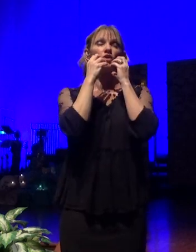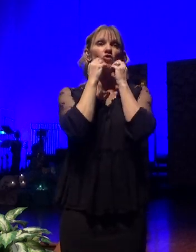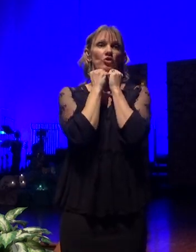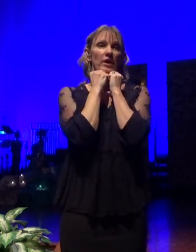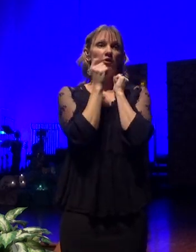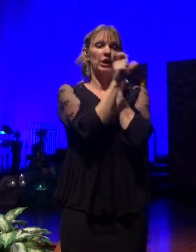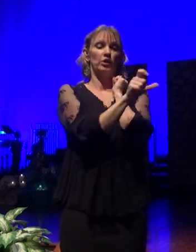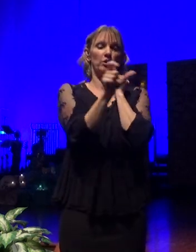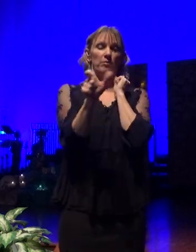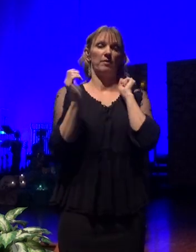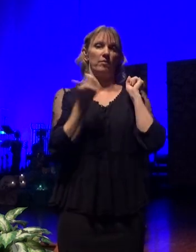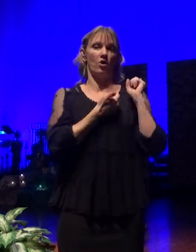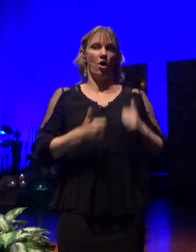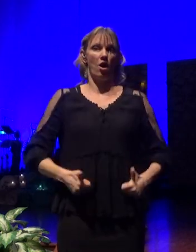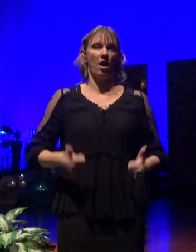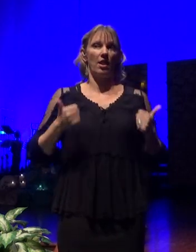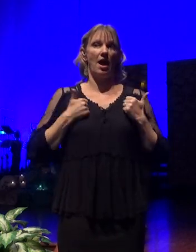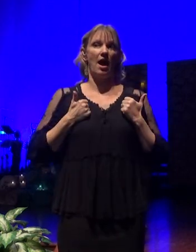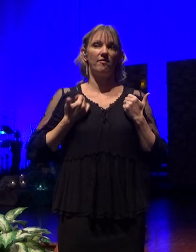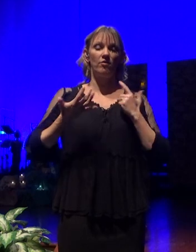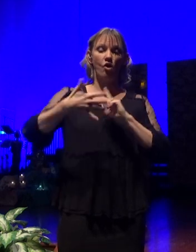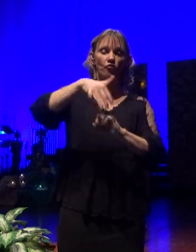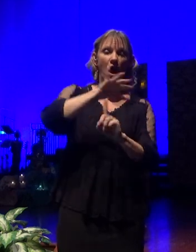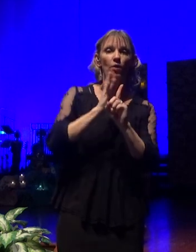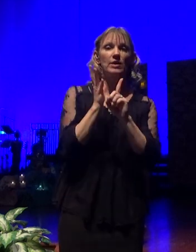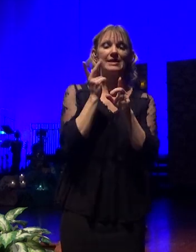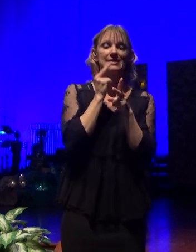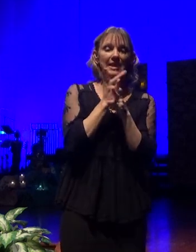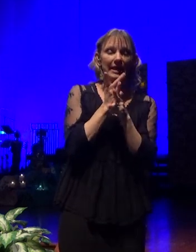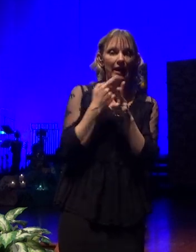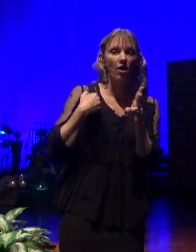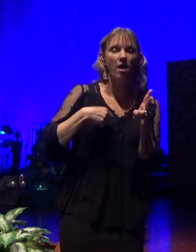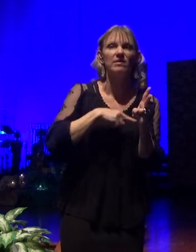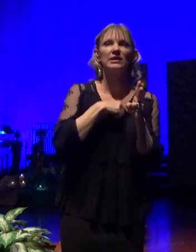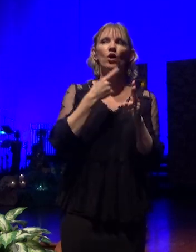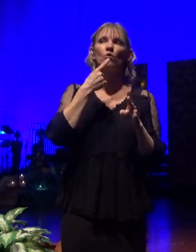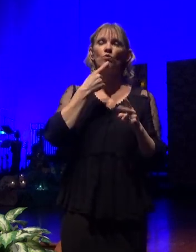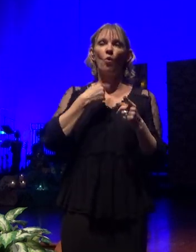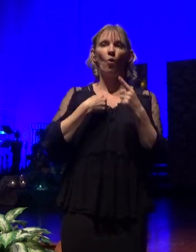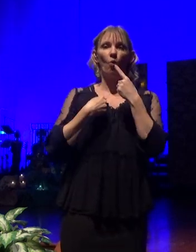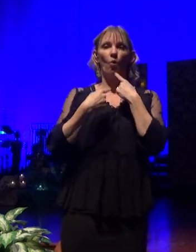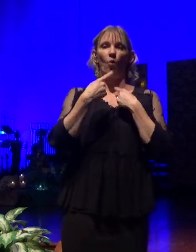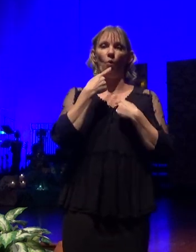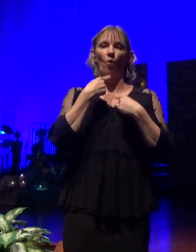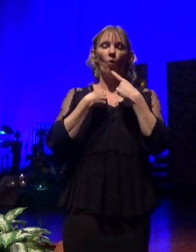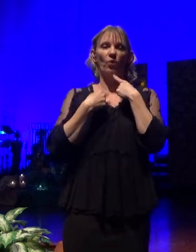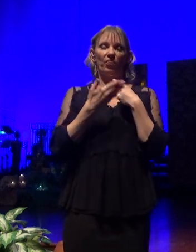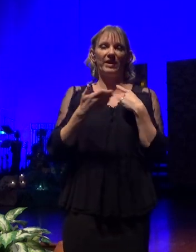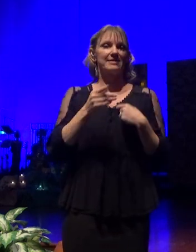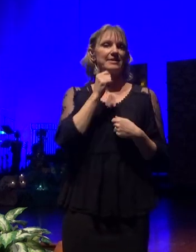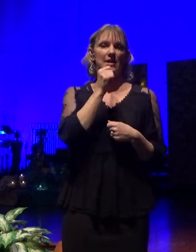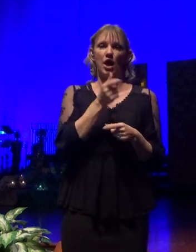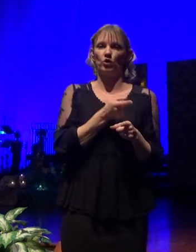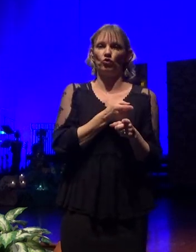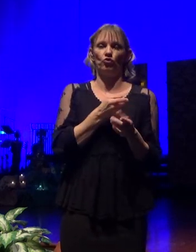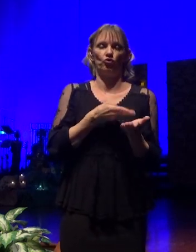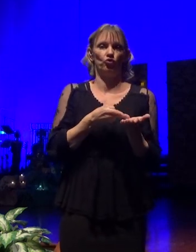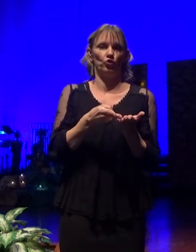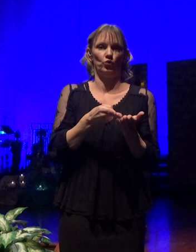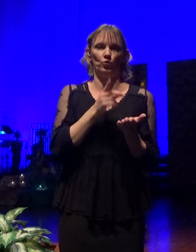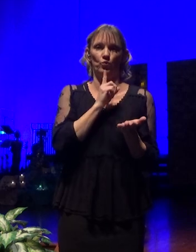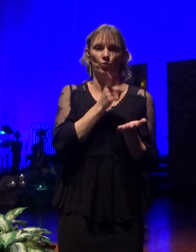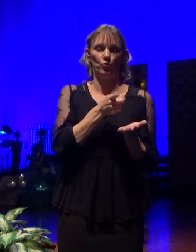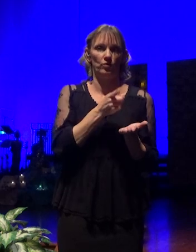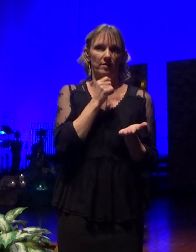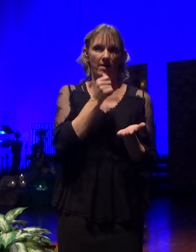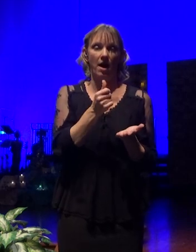were around us, taking care of us, told us things that aren't true. So the first thing I'm inviting us to let